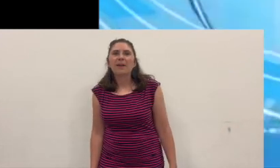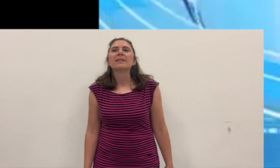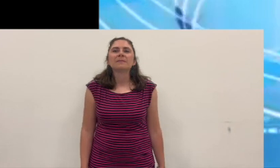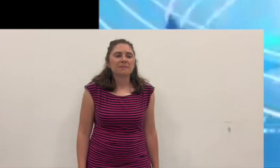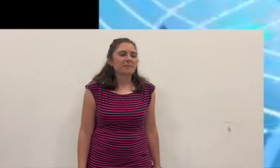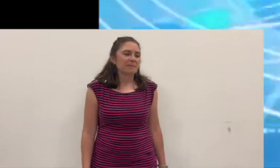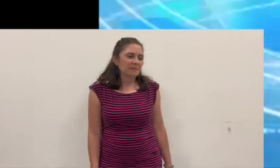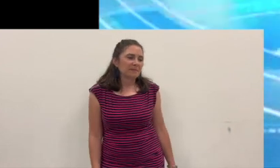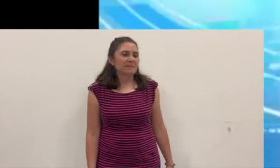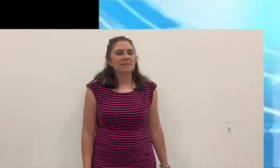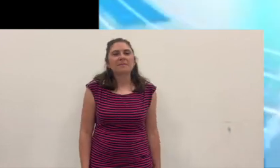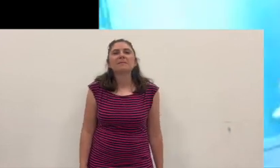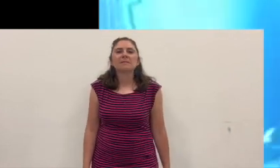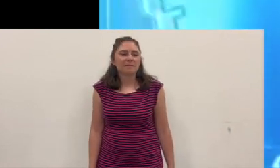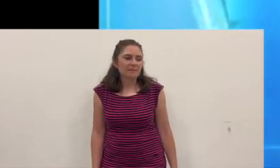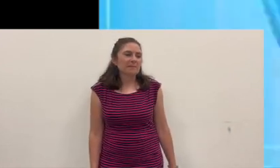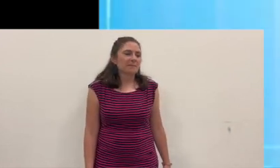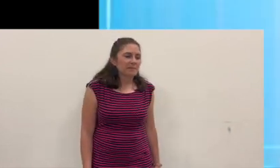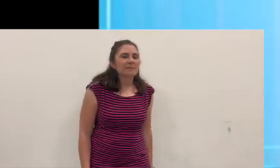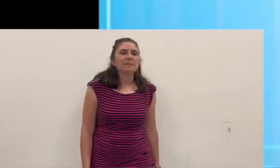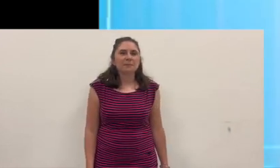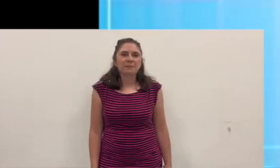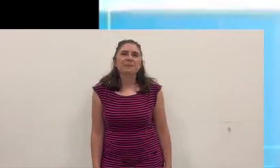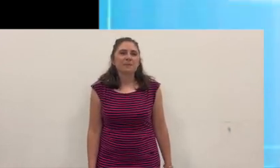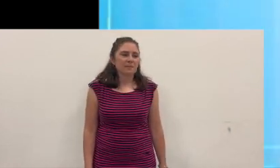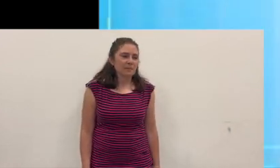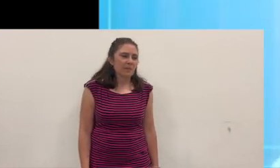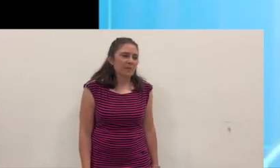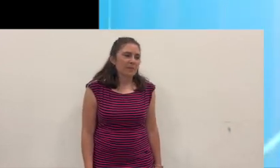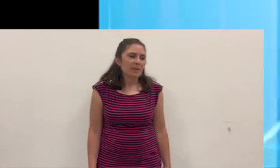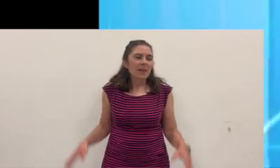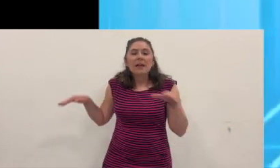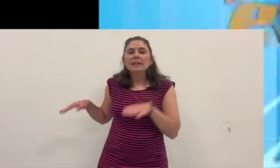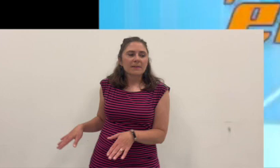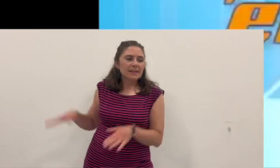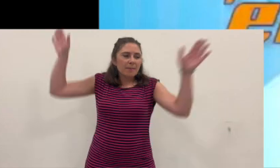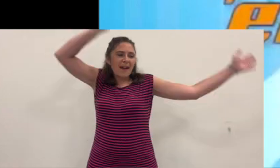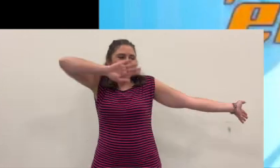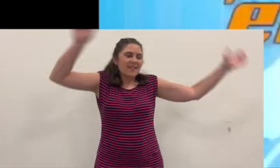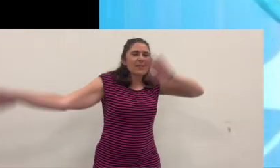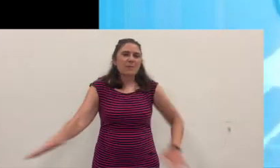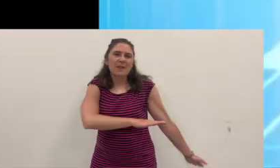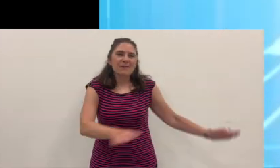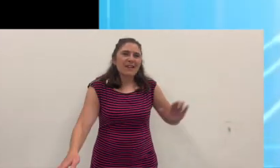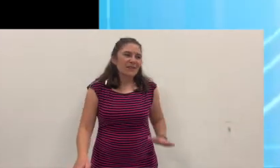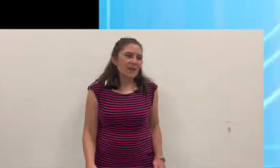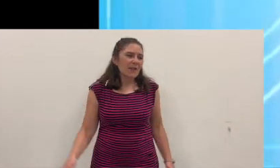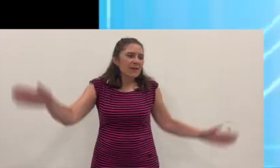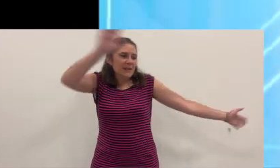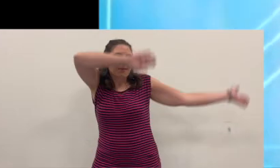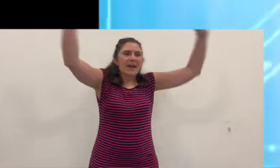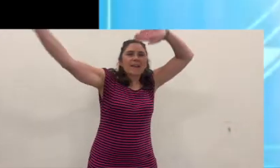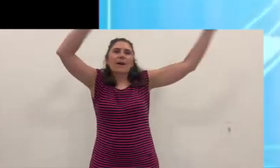'cause it's happy time. Boom, shakalaka, laka, boom. Put your hands up high, now you bring them down low. Take them